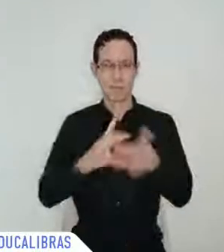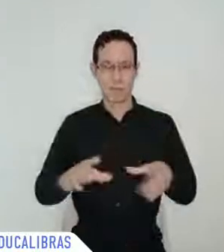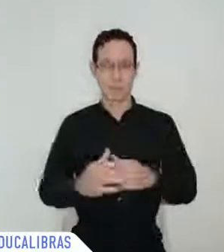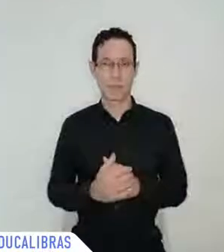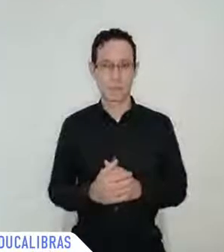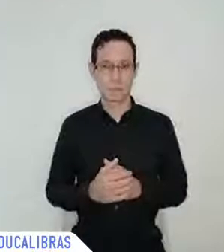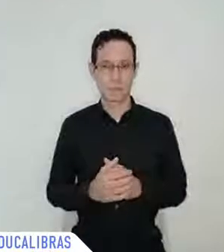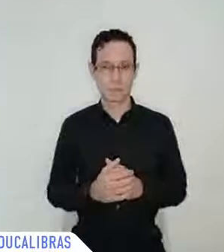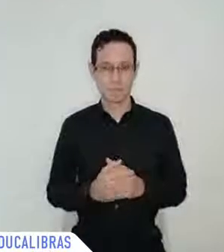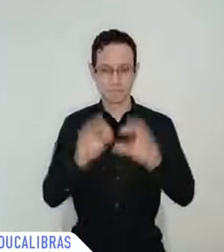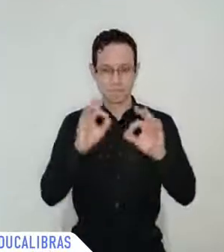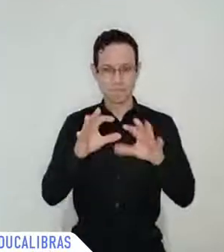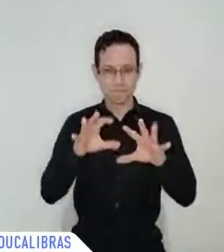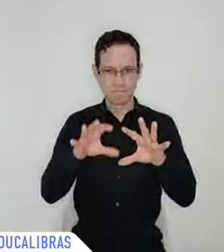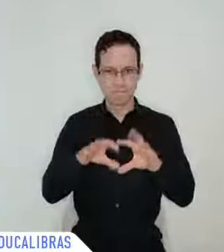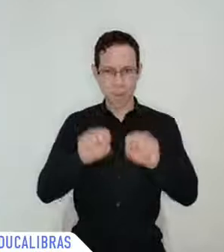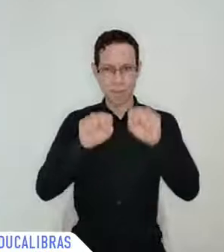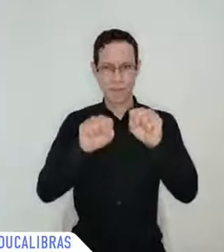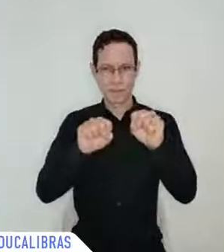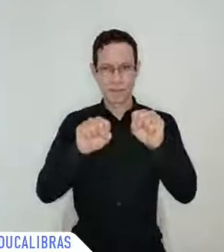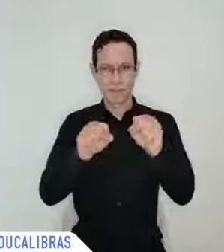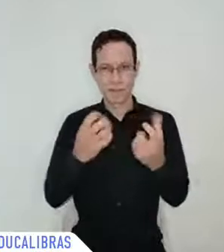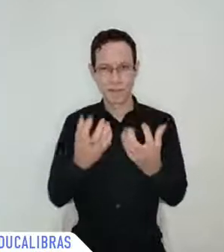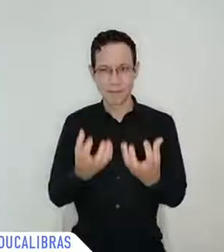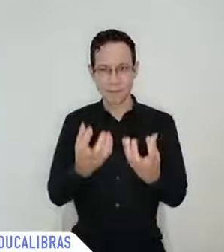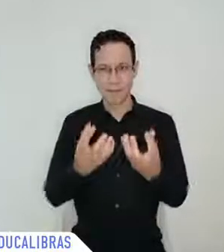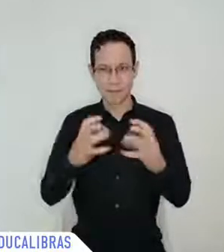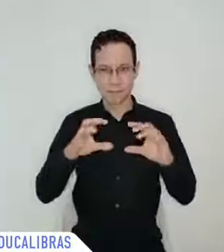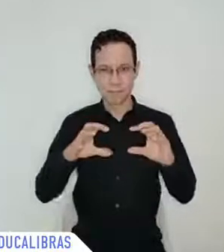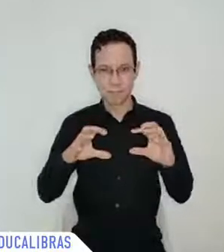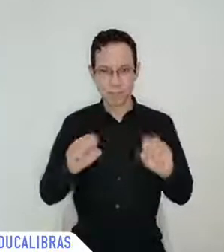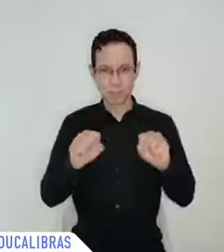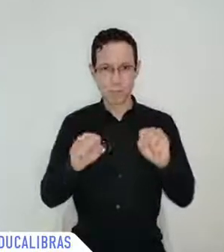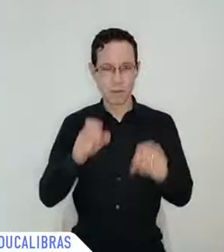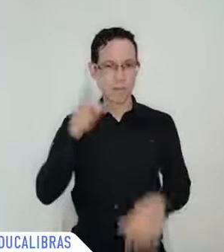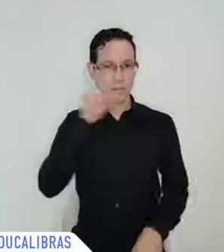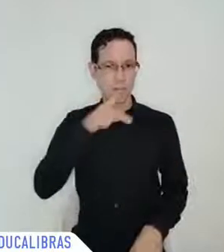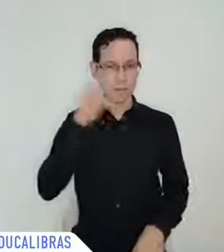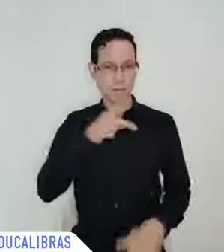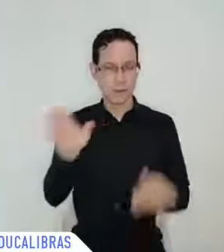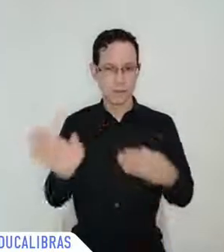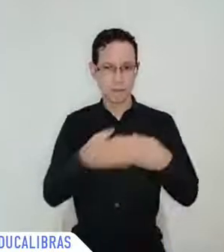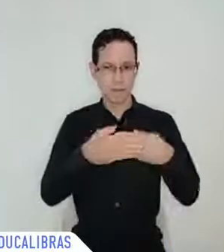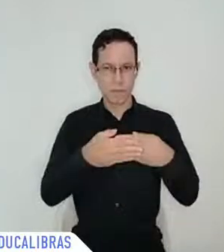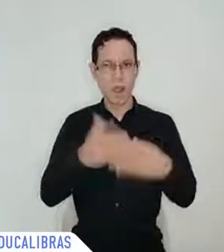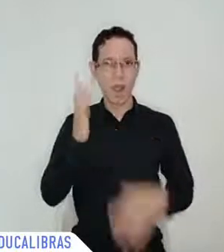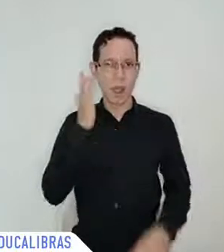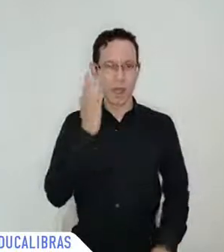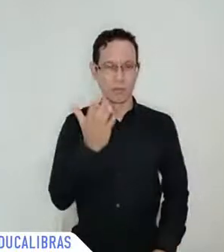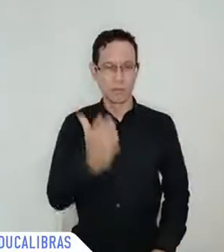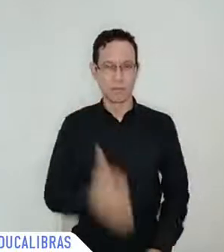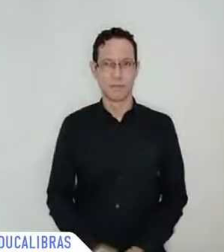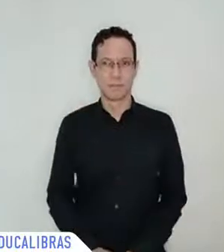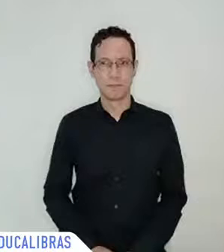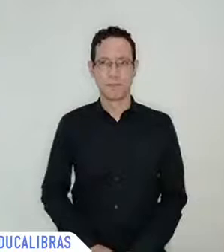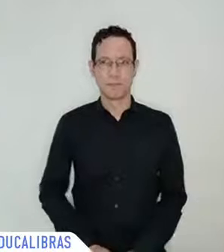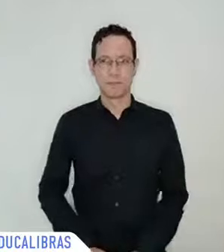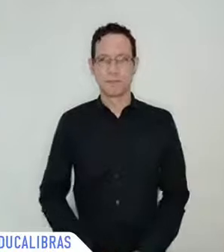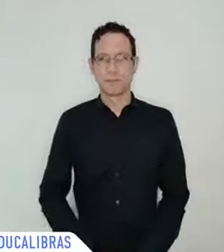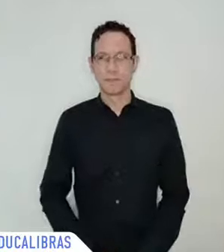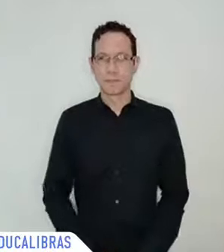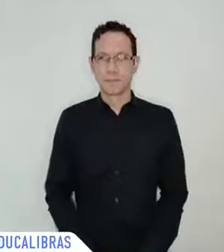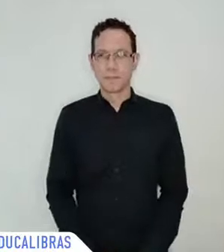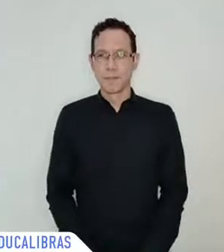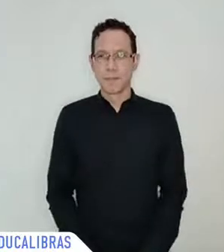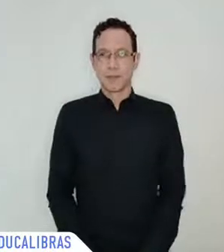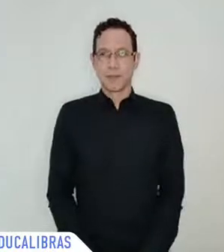and to stop looking into the democracy or working on a coup or something like this. What do